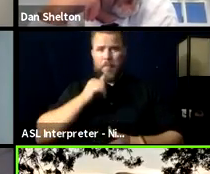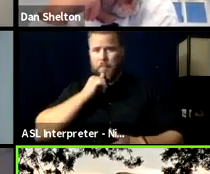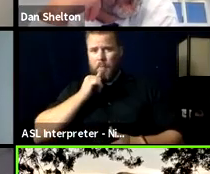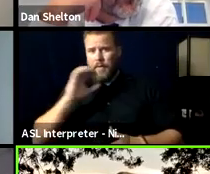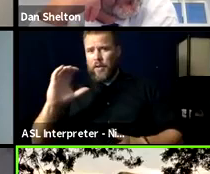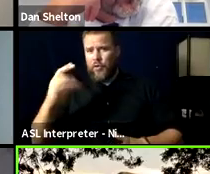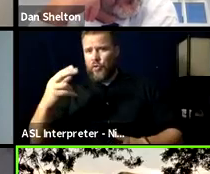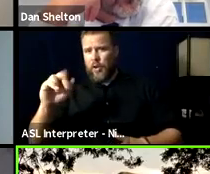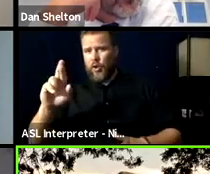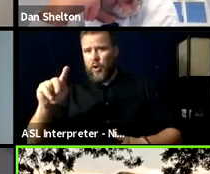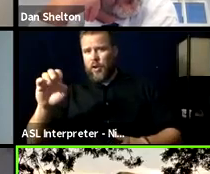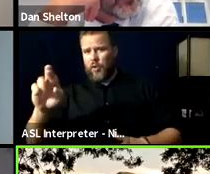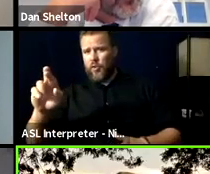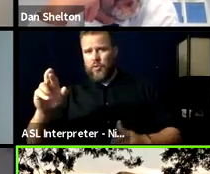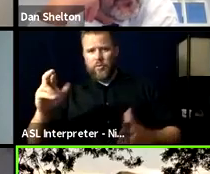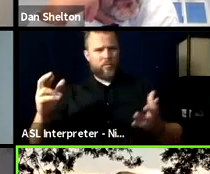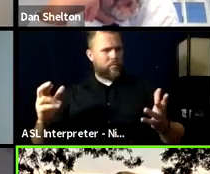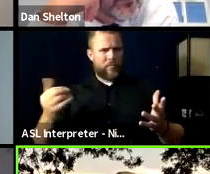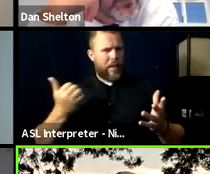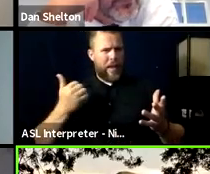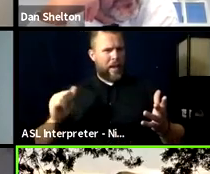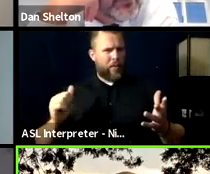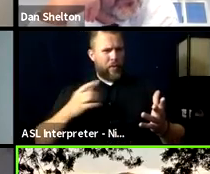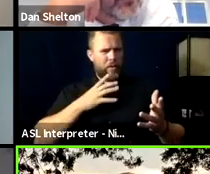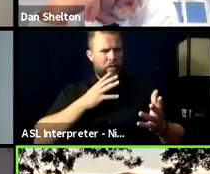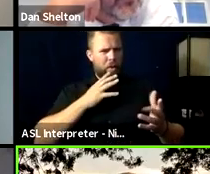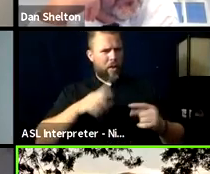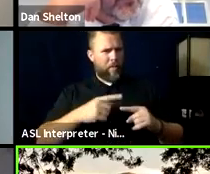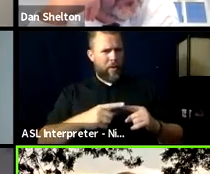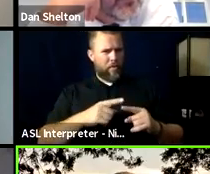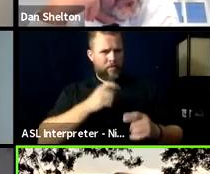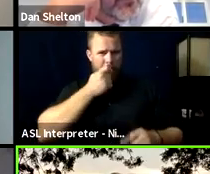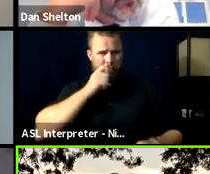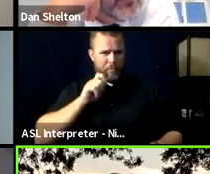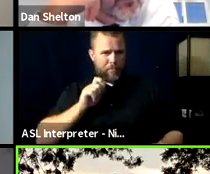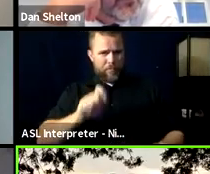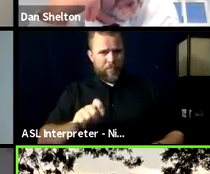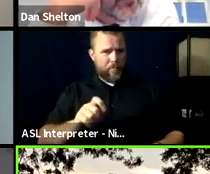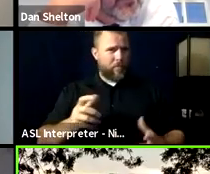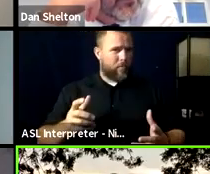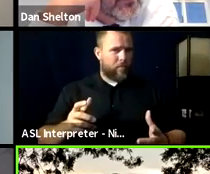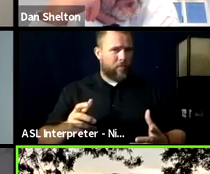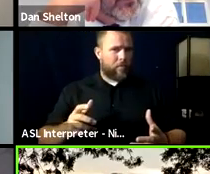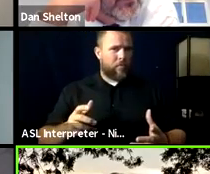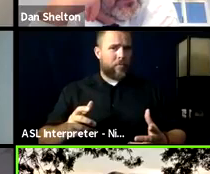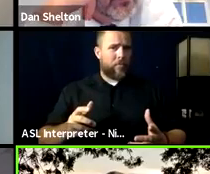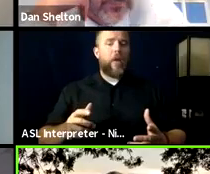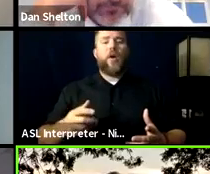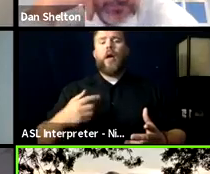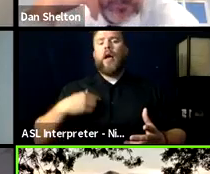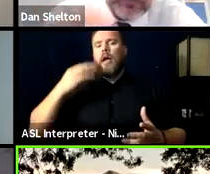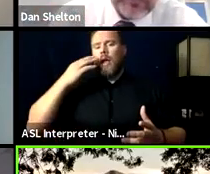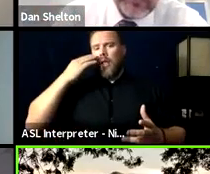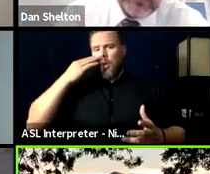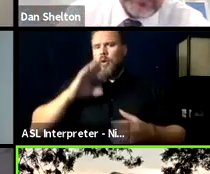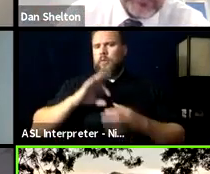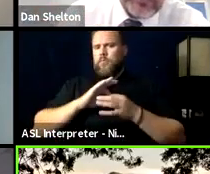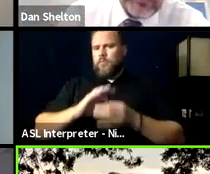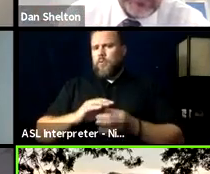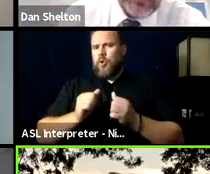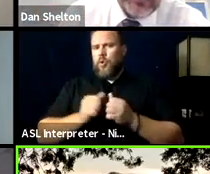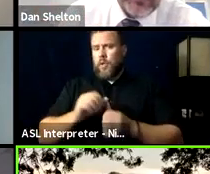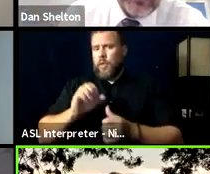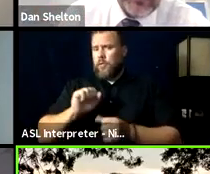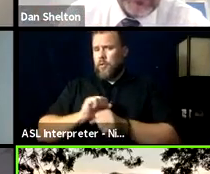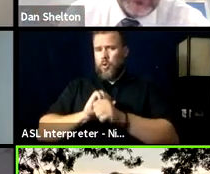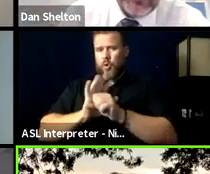you. Has any of that been finalized? And other than it needs to go to something COVID related, which is like 90% of